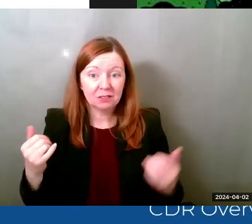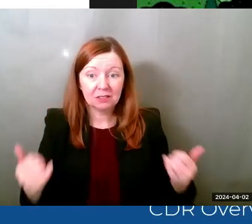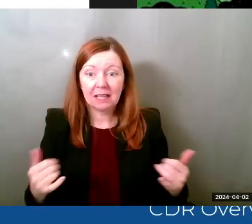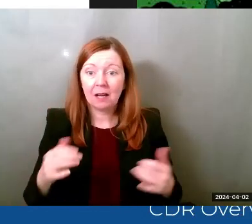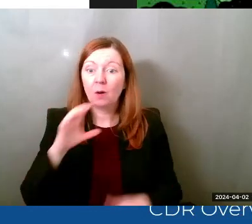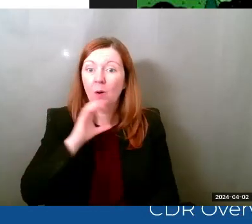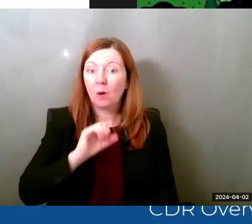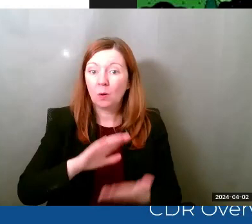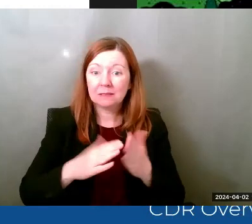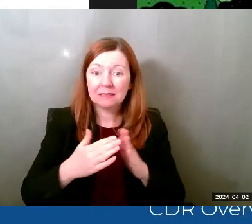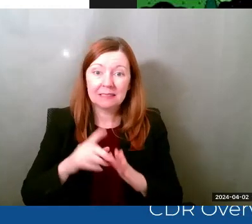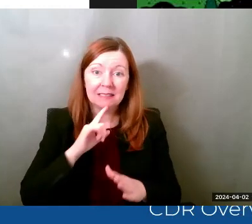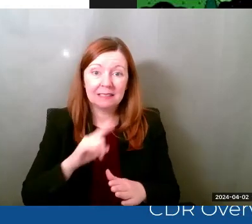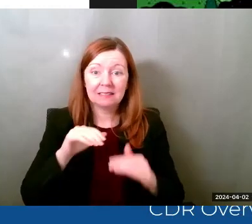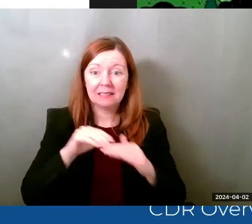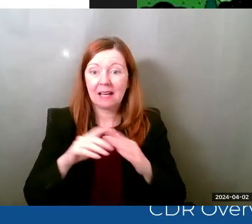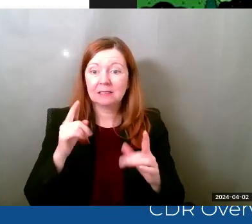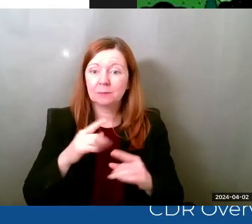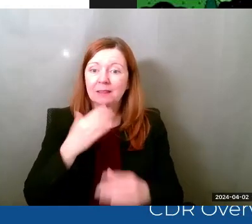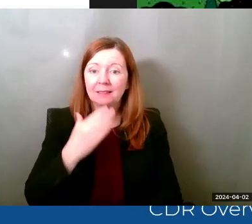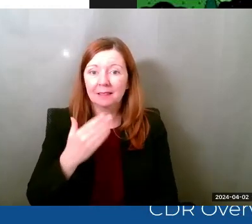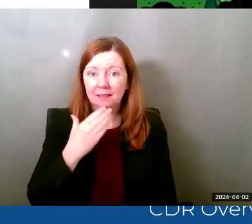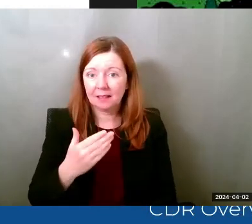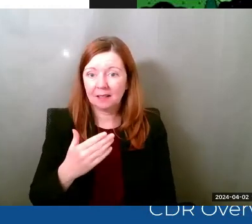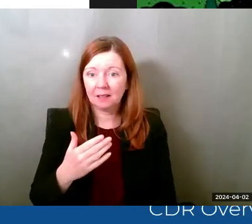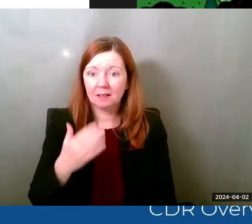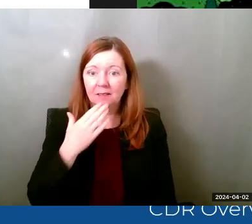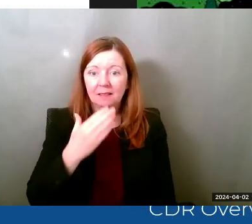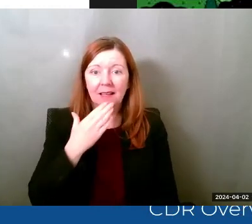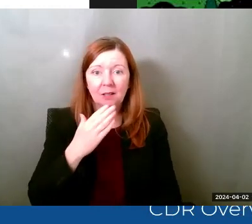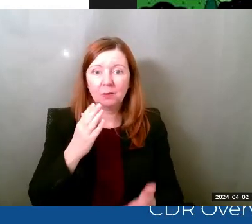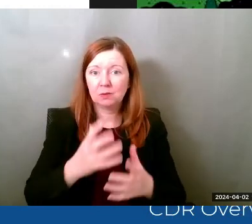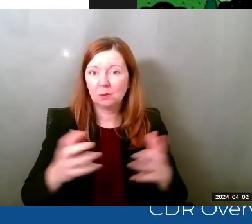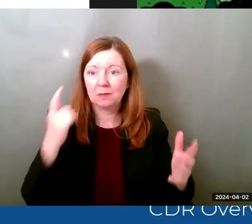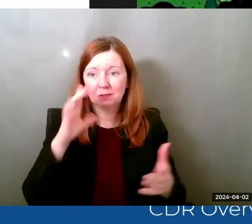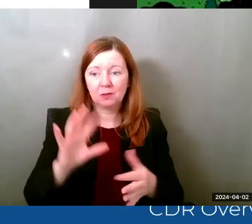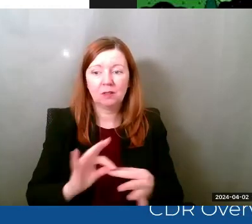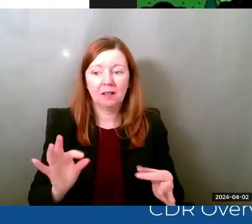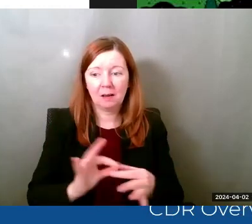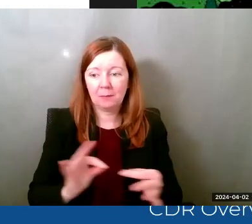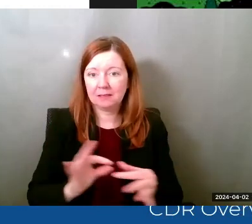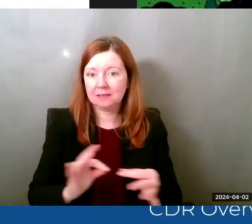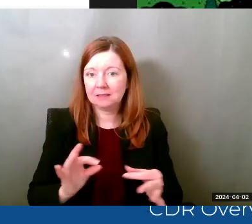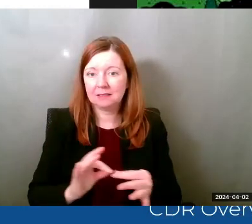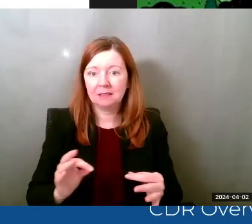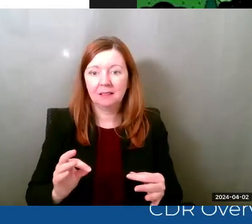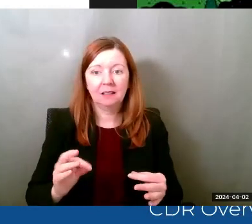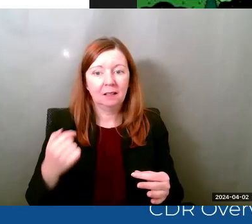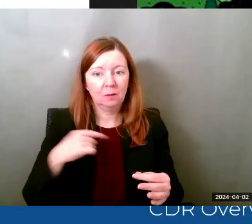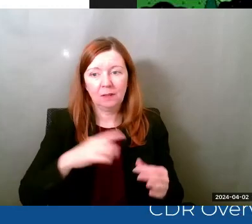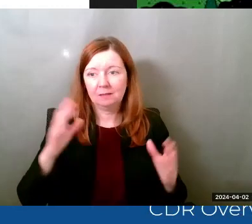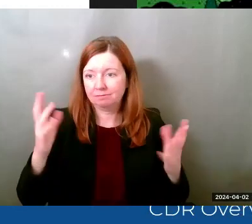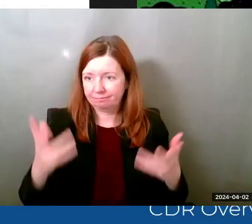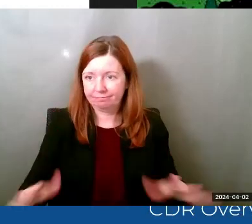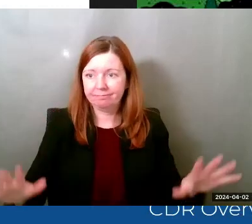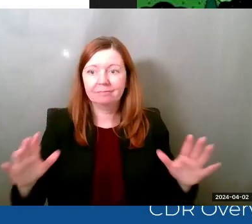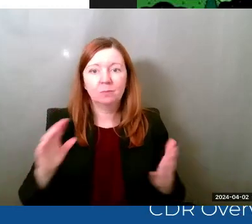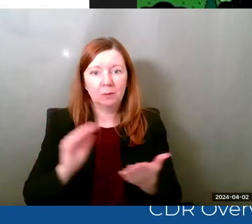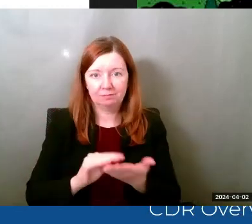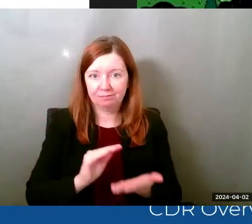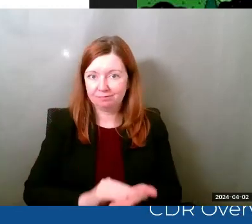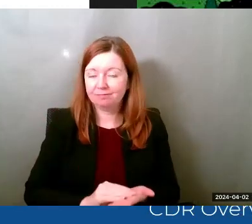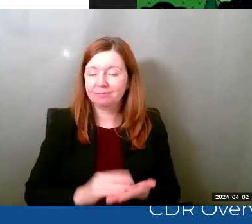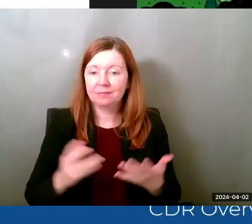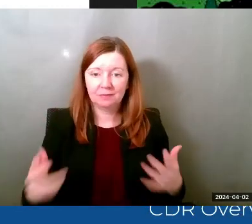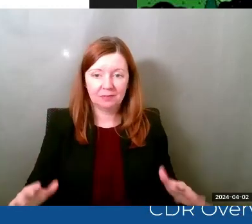the access point for 95 southbound. Thank you so much for your comments. And so we've got them